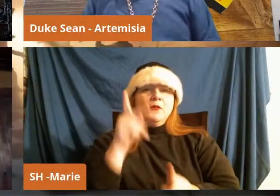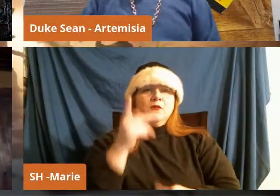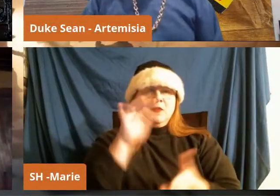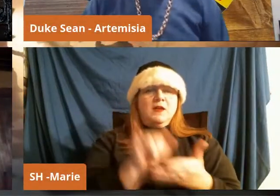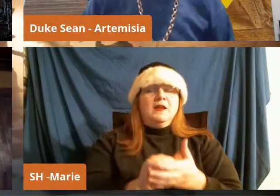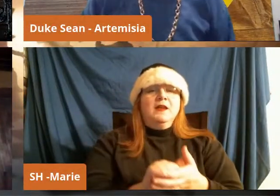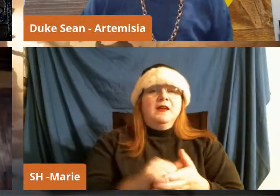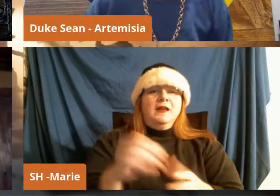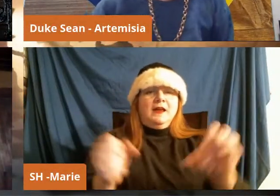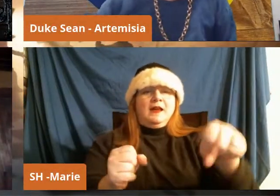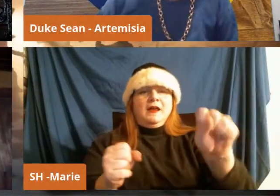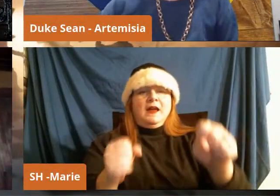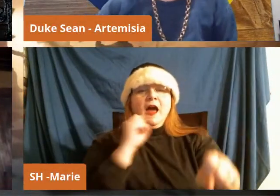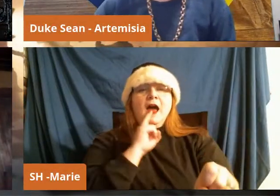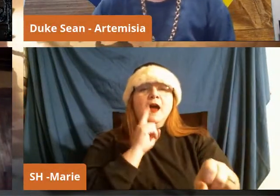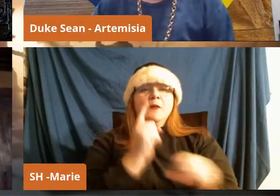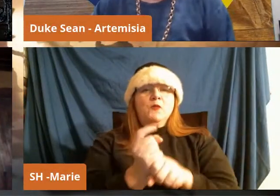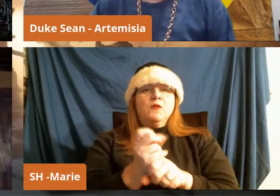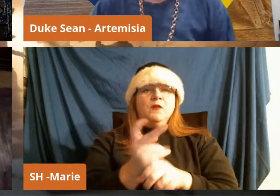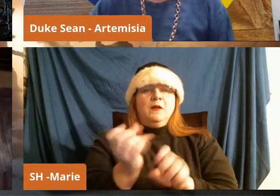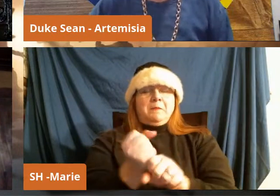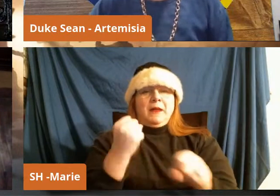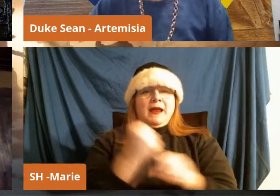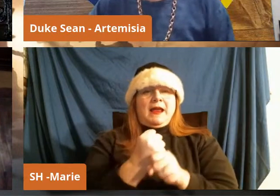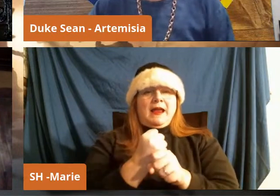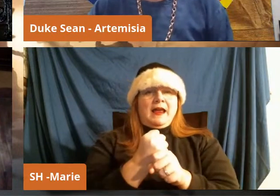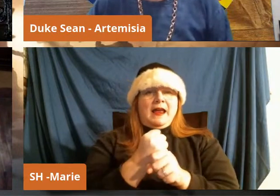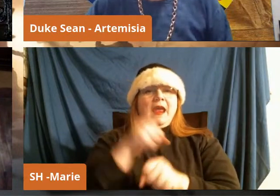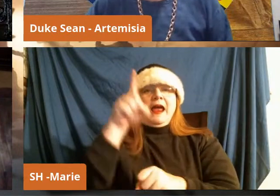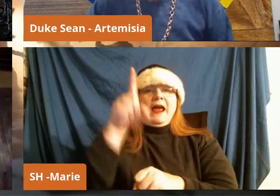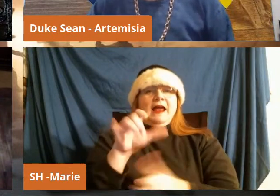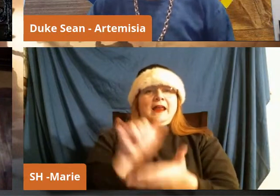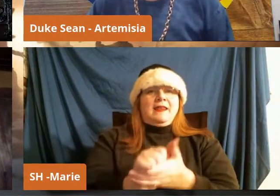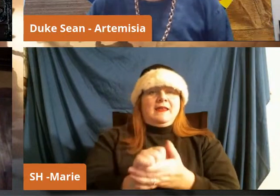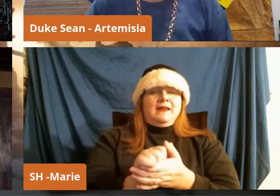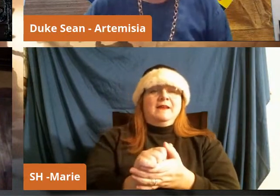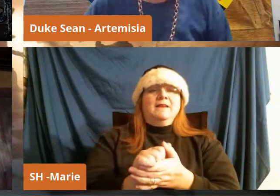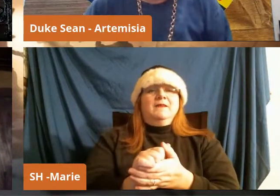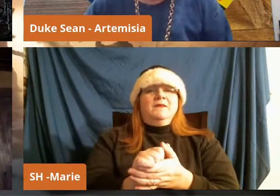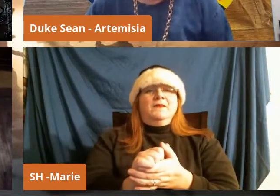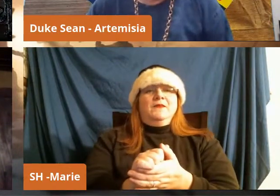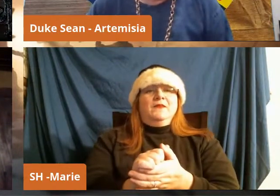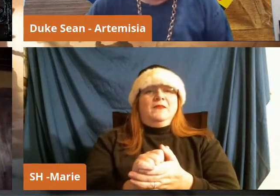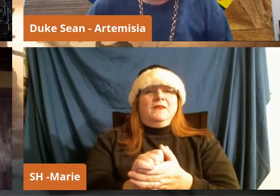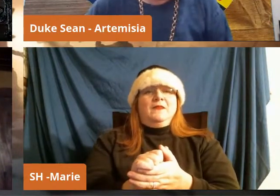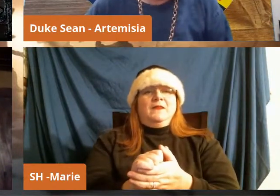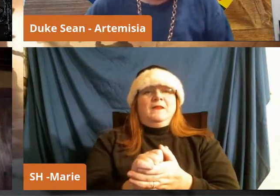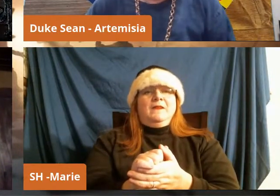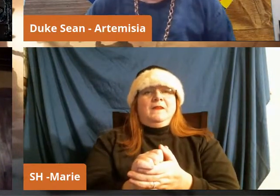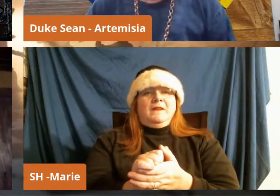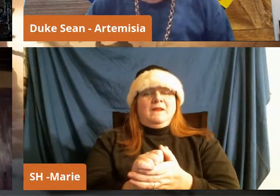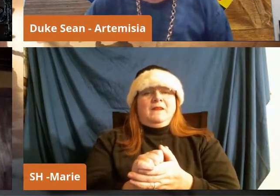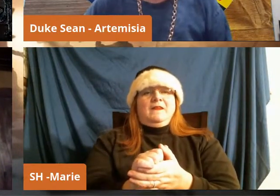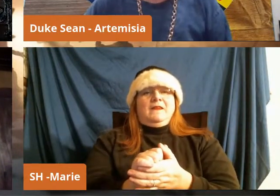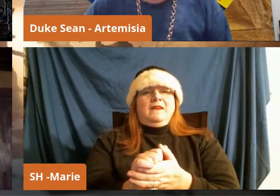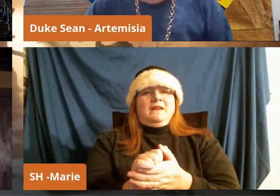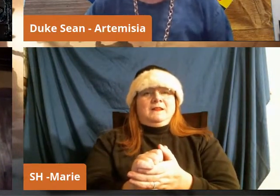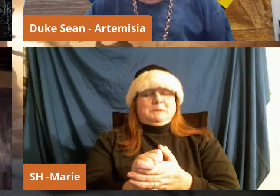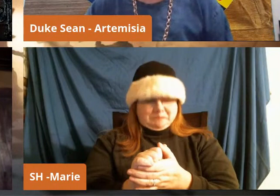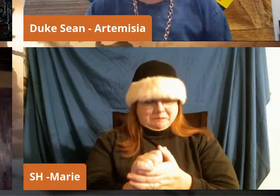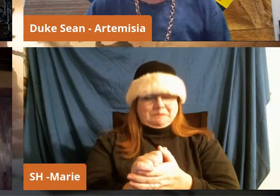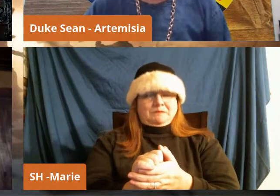yes, I approve of that t-shirt getting made. I need merchandise. That sounds like a great thing to do. Well, let's talk about it